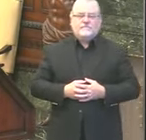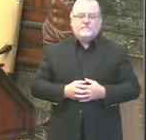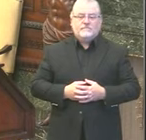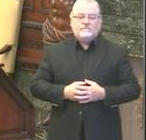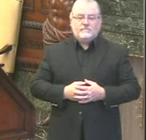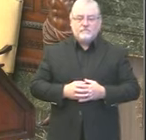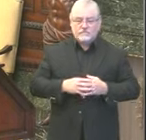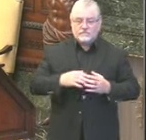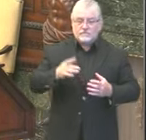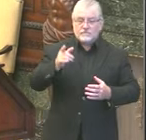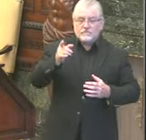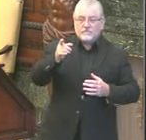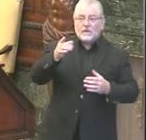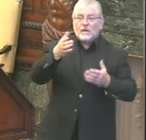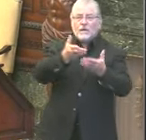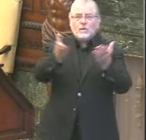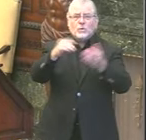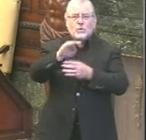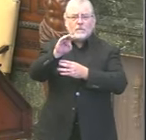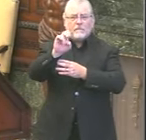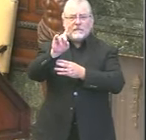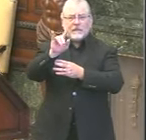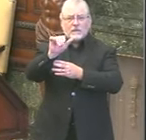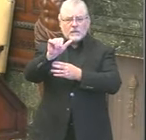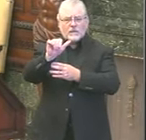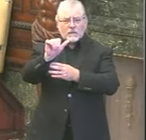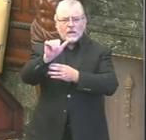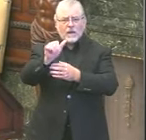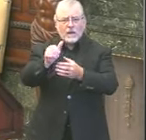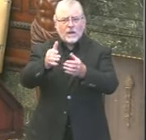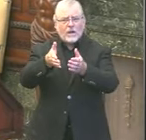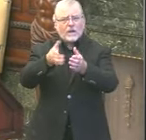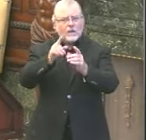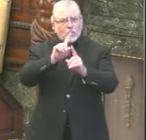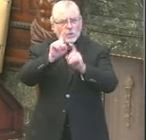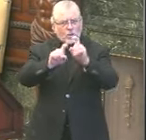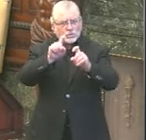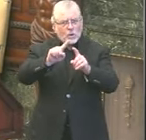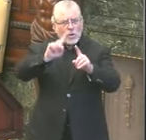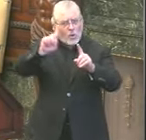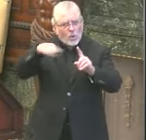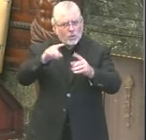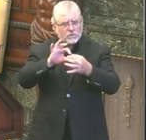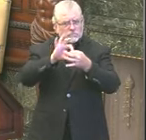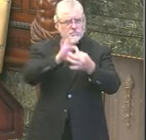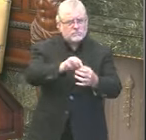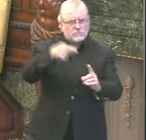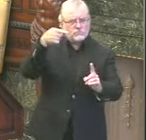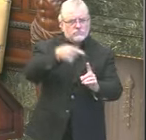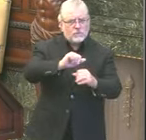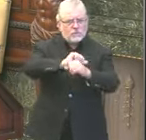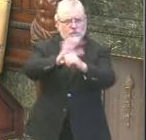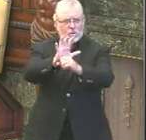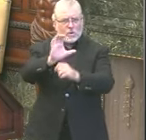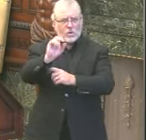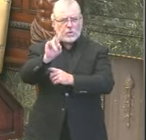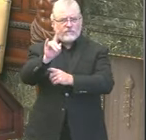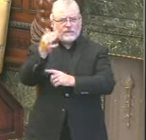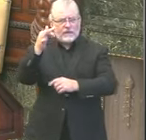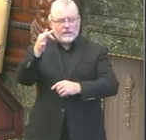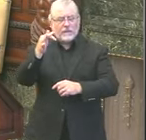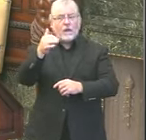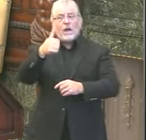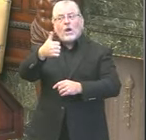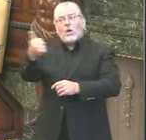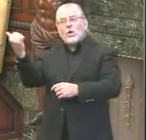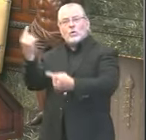your questions to topics related to COVID-19. If time permits, we will open the floor later to other topics. So if you have your hand